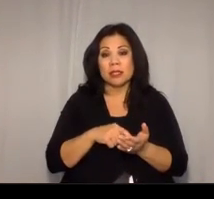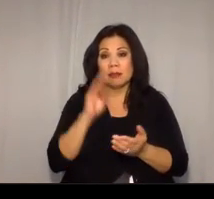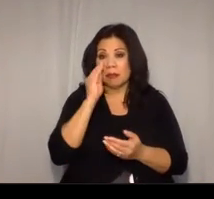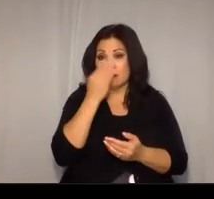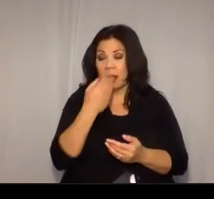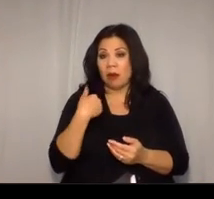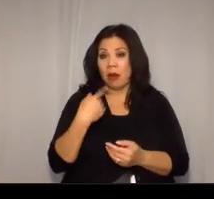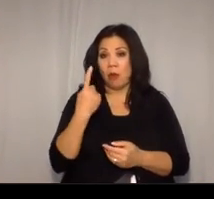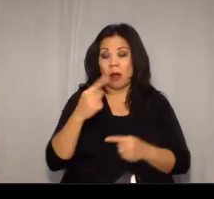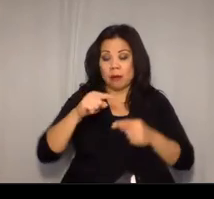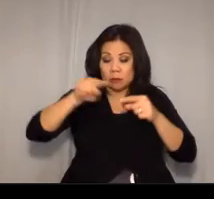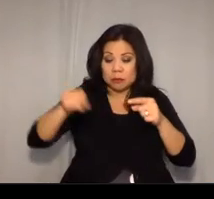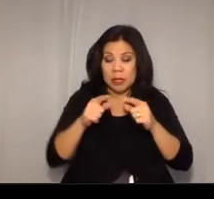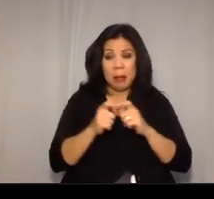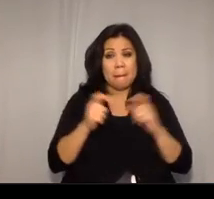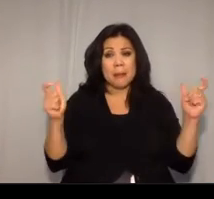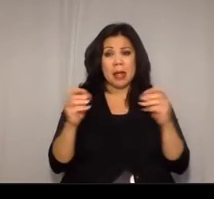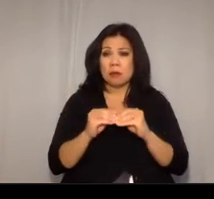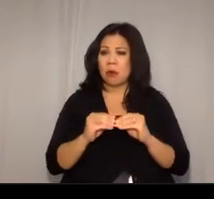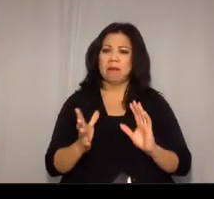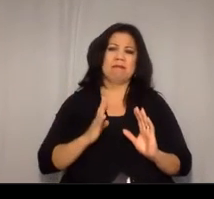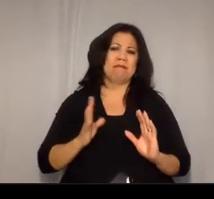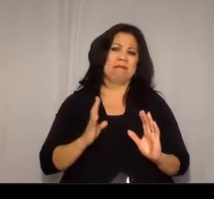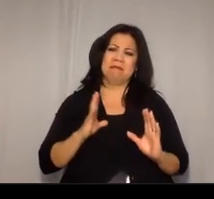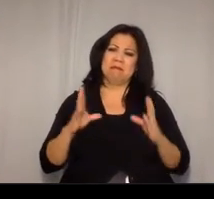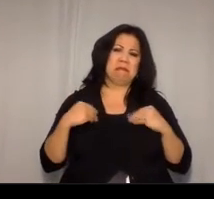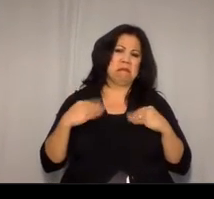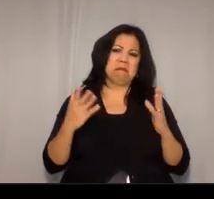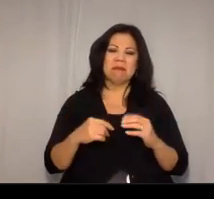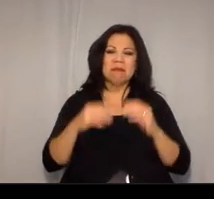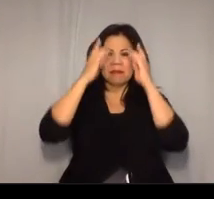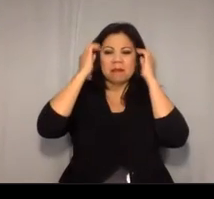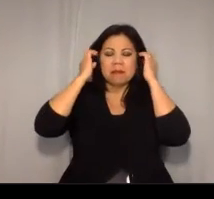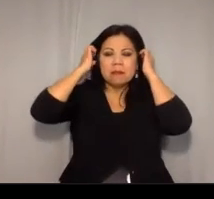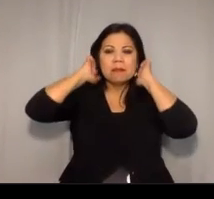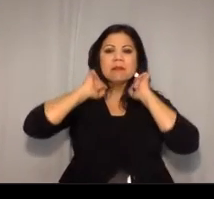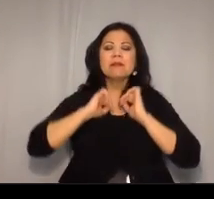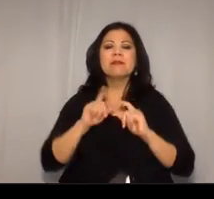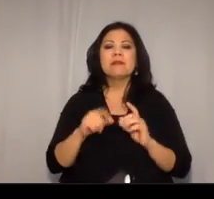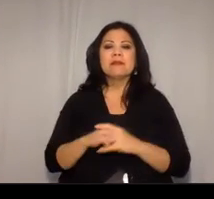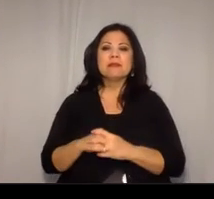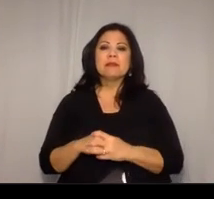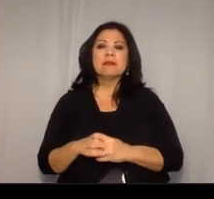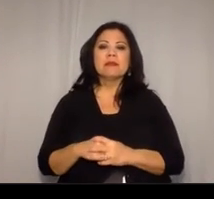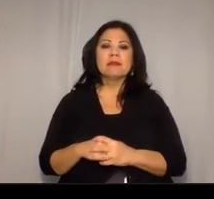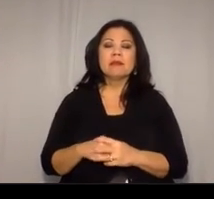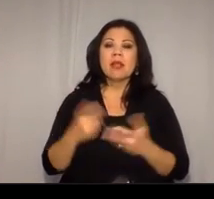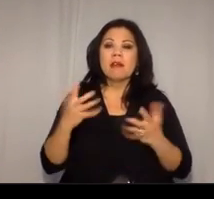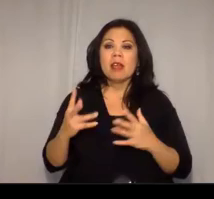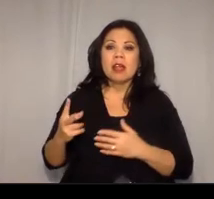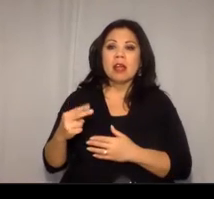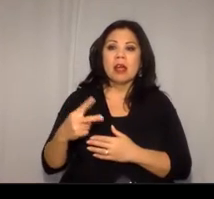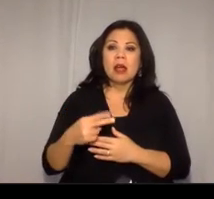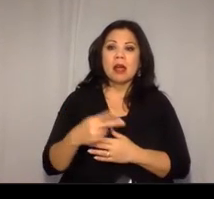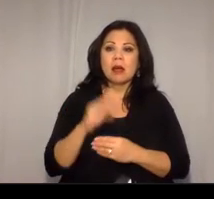1 petal that's bigger than the other, and that's okay. I don't mind. I don't mind at all. All right, so after I've cut flowers, I